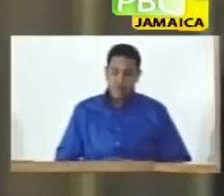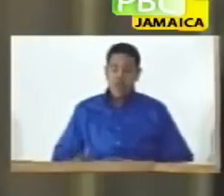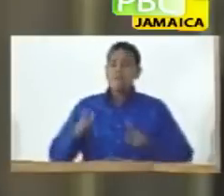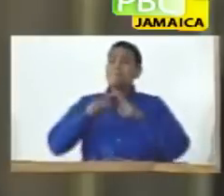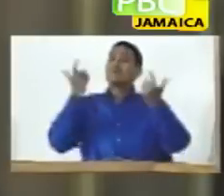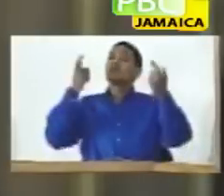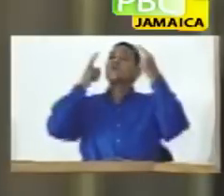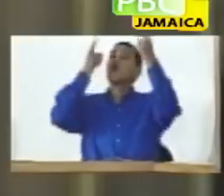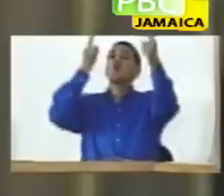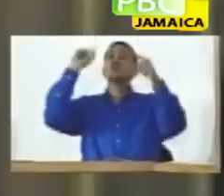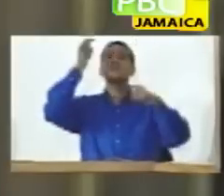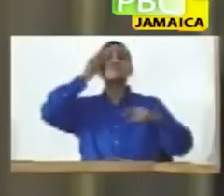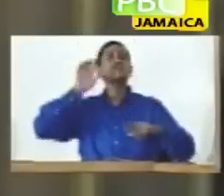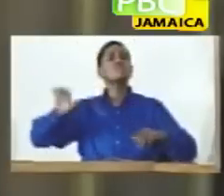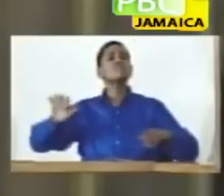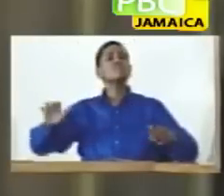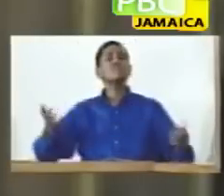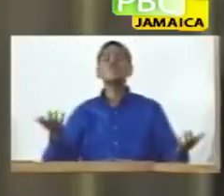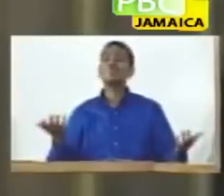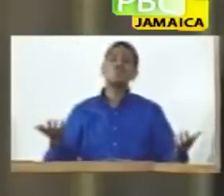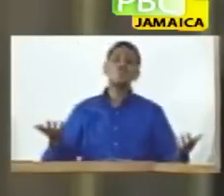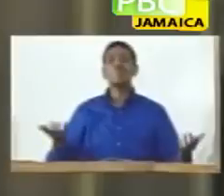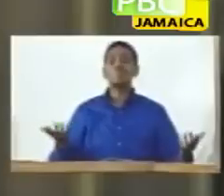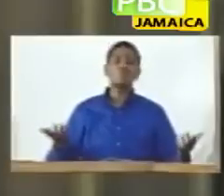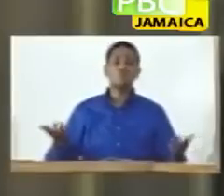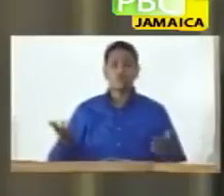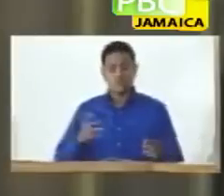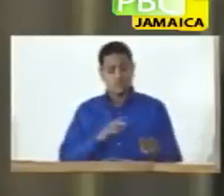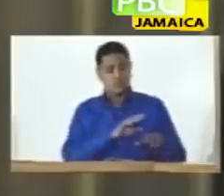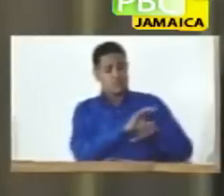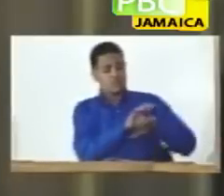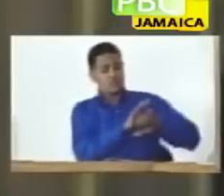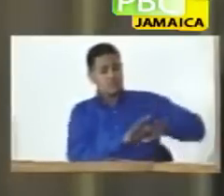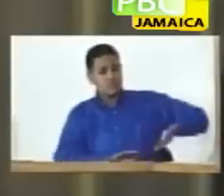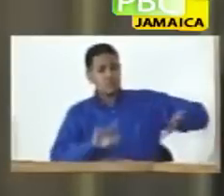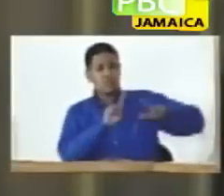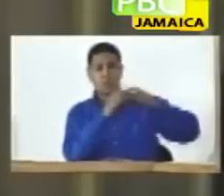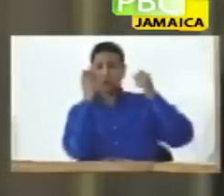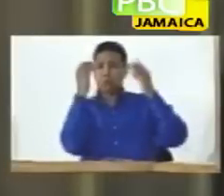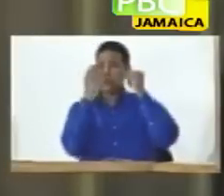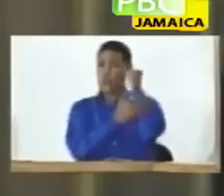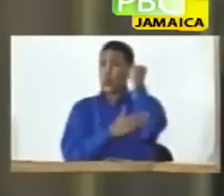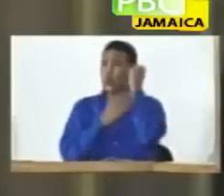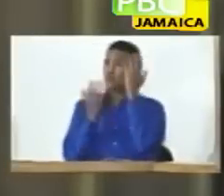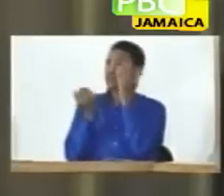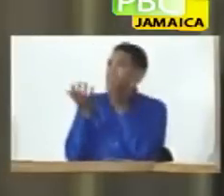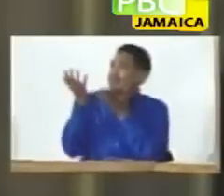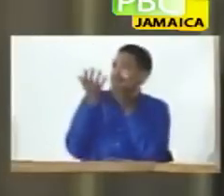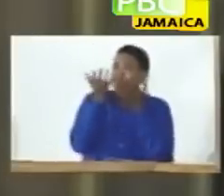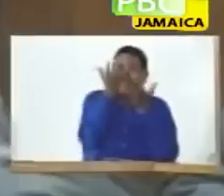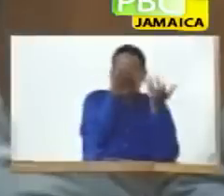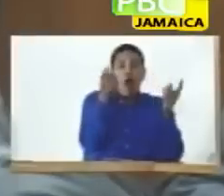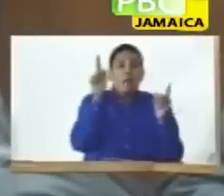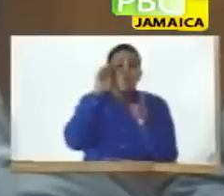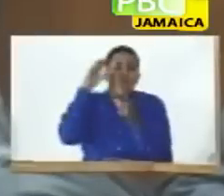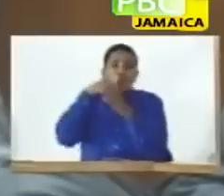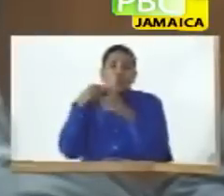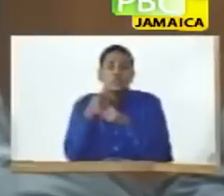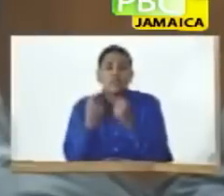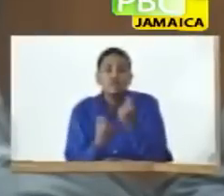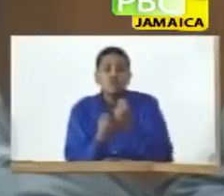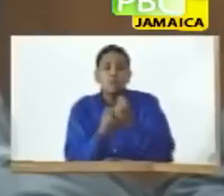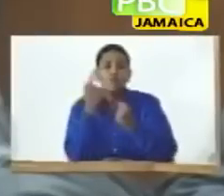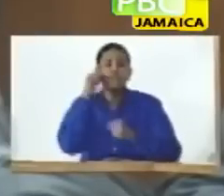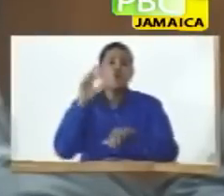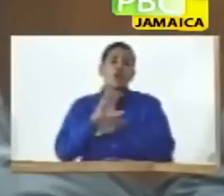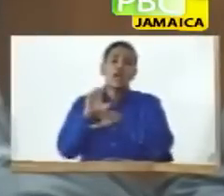Major goals of the government's regional and multilateral engagement will include supporting the